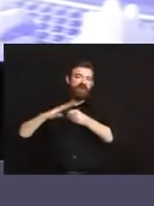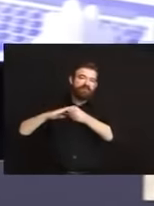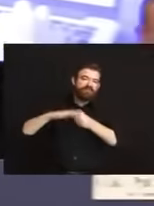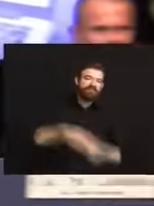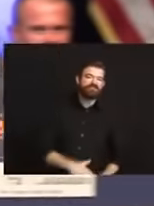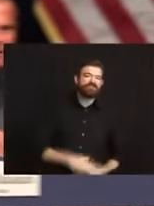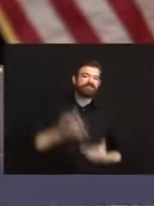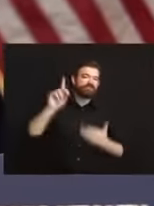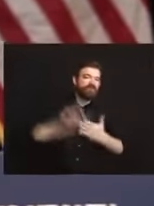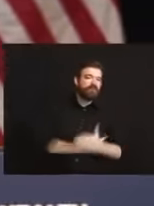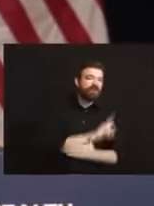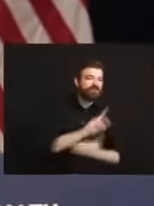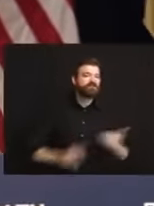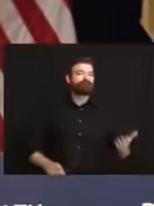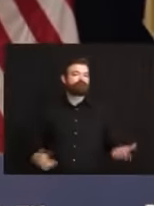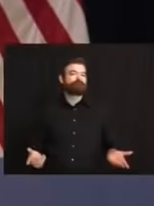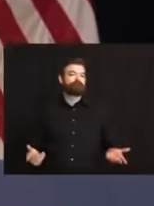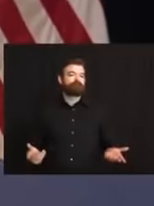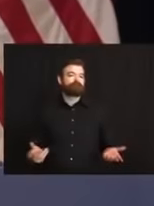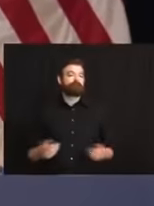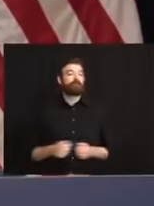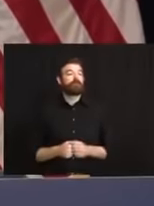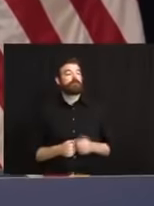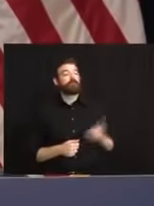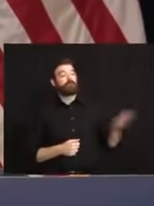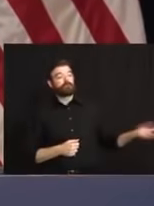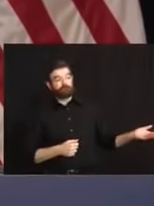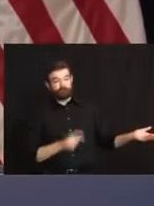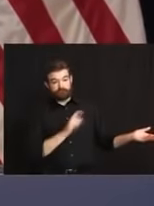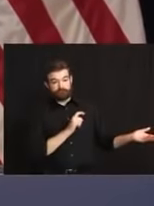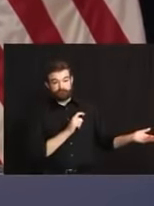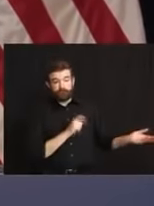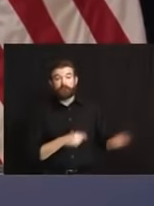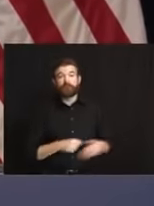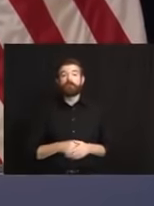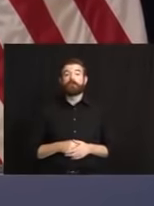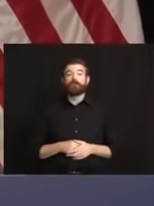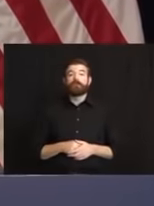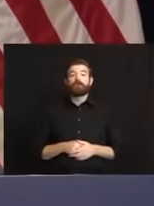add that I think when that first discussion came about defunding the police